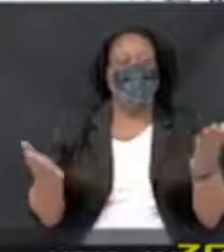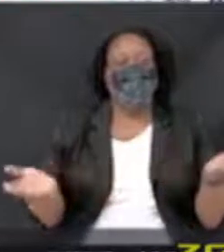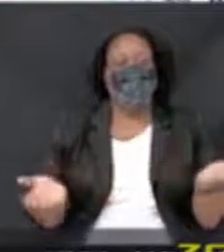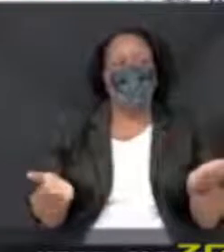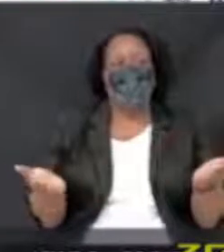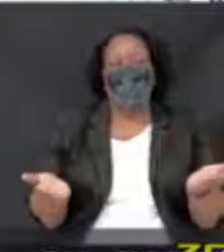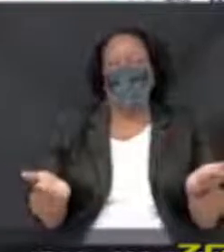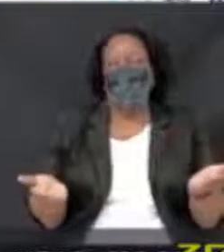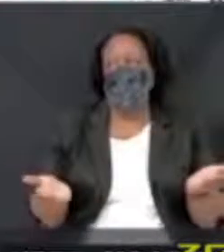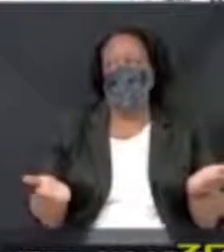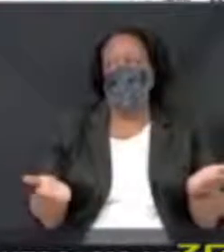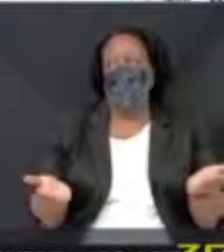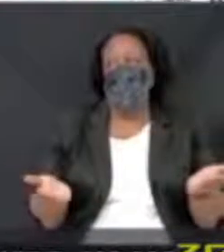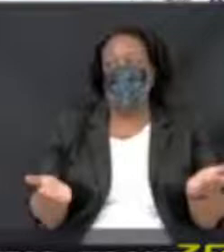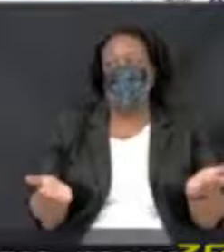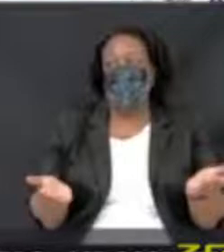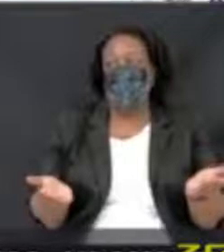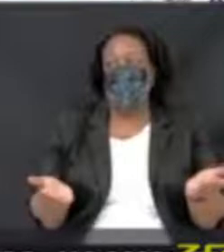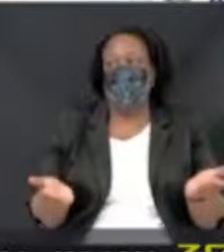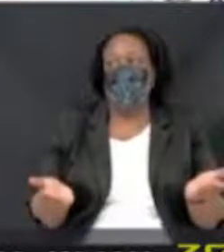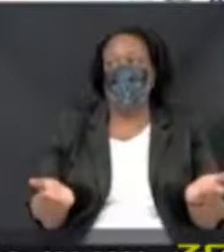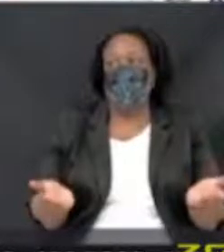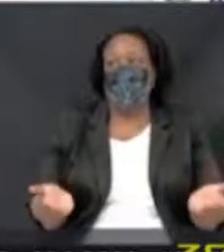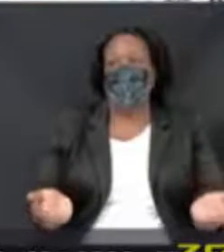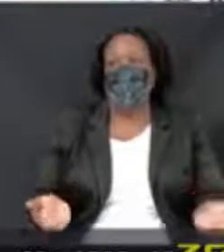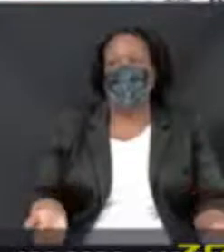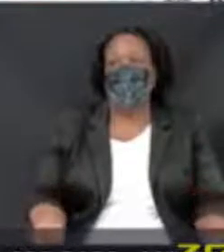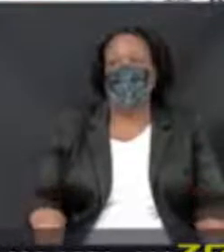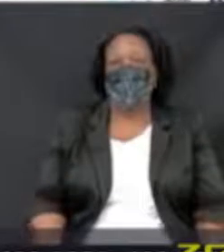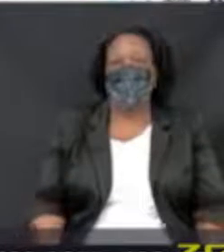the NEOC.